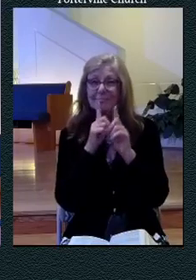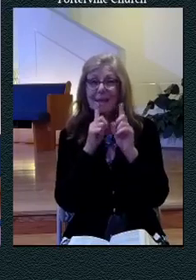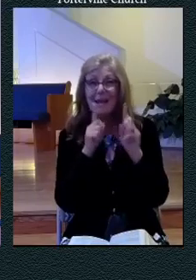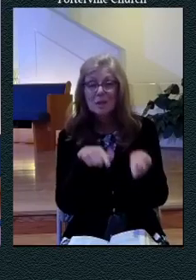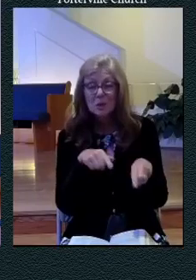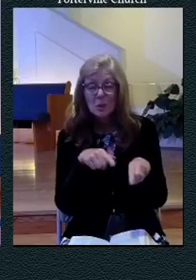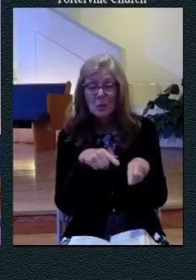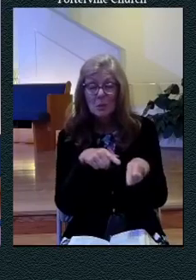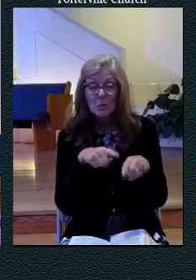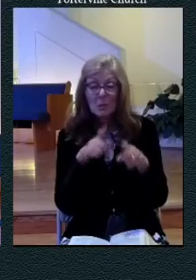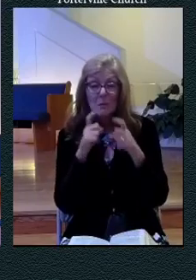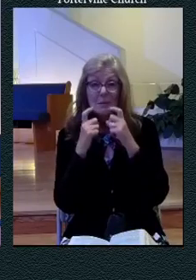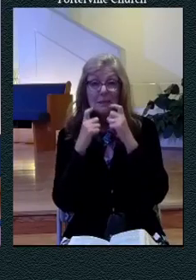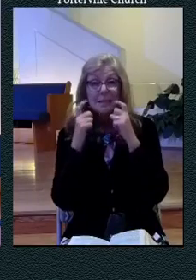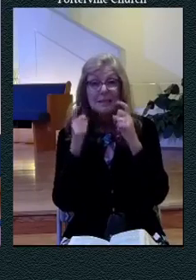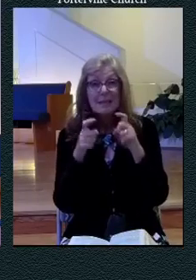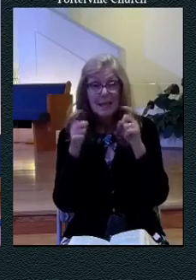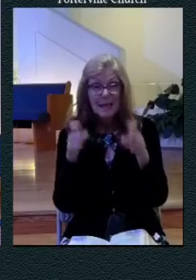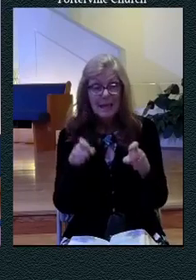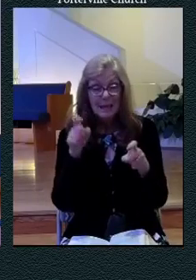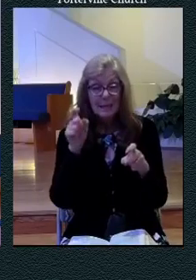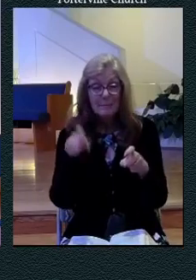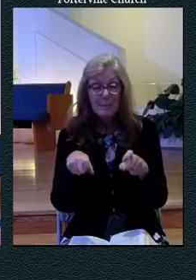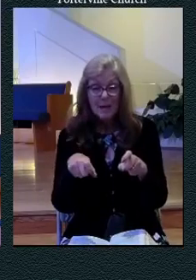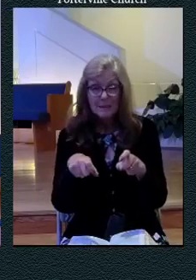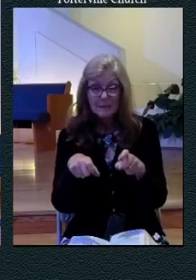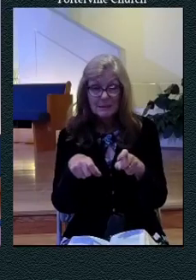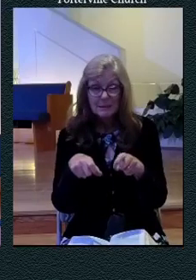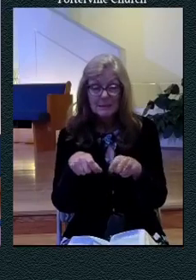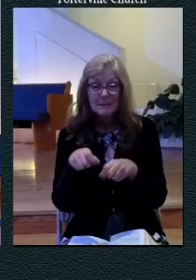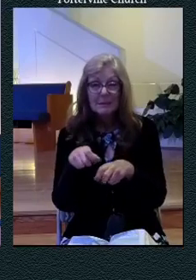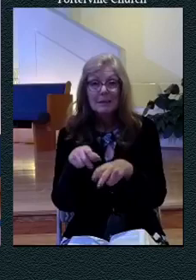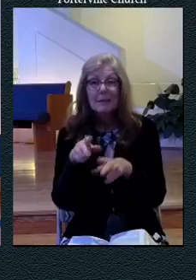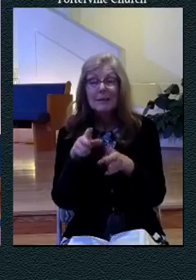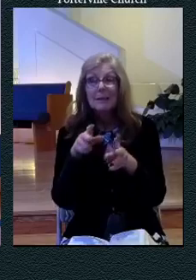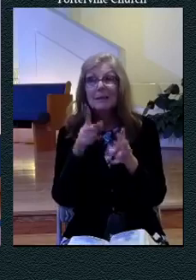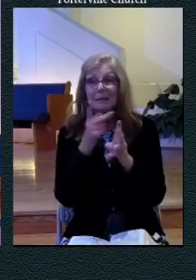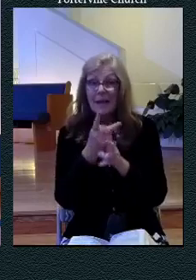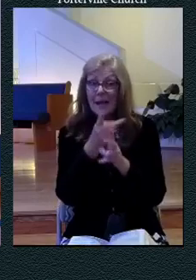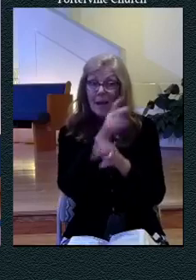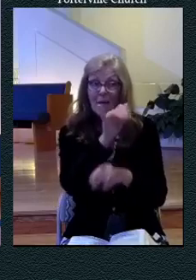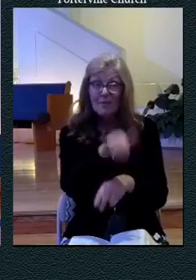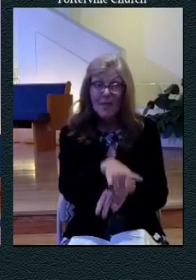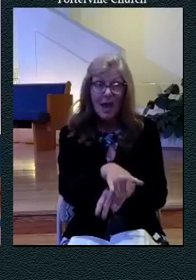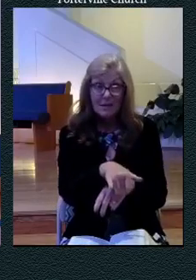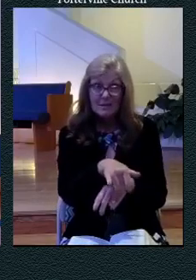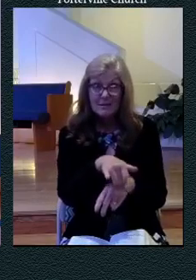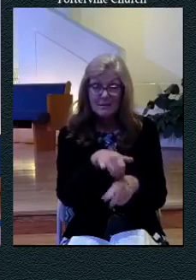sin must be dealt with in terms as real as the problem itself.